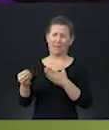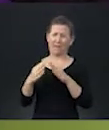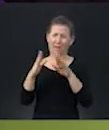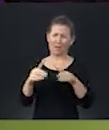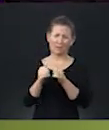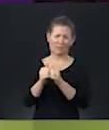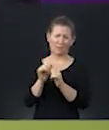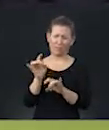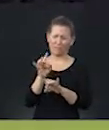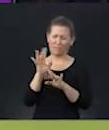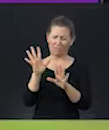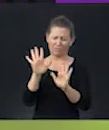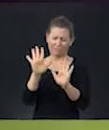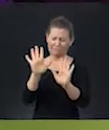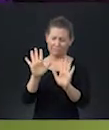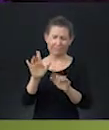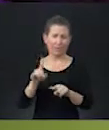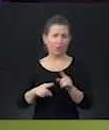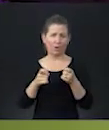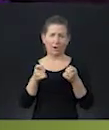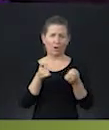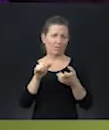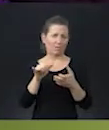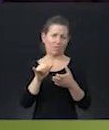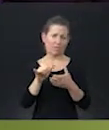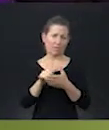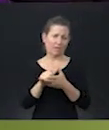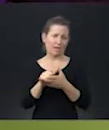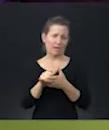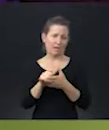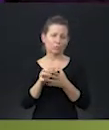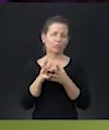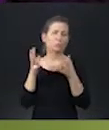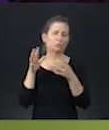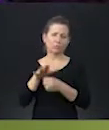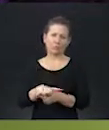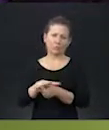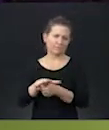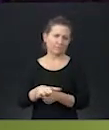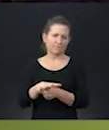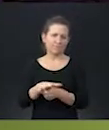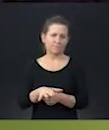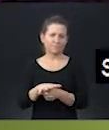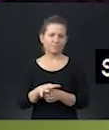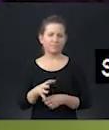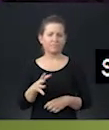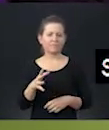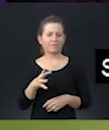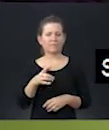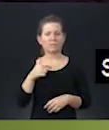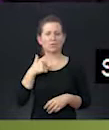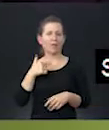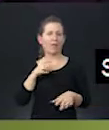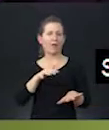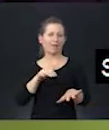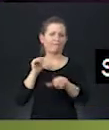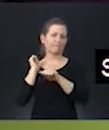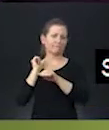It was horrible. Mm-hmm. And I just couldn't handle that much stress from somebody. Mm-hmm. So I left, and then